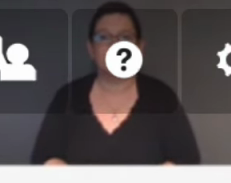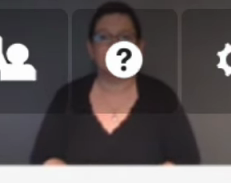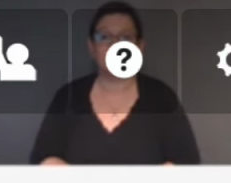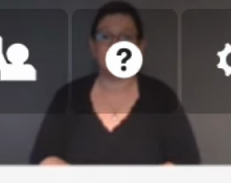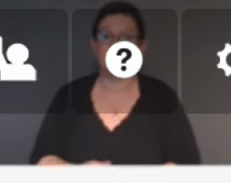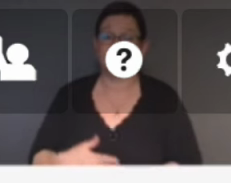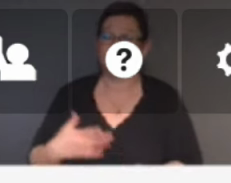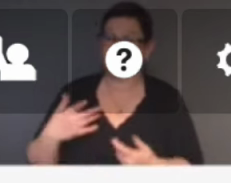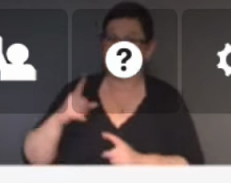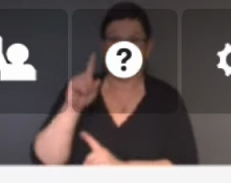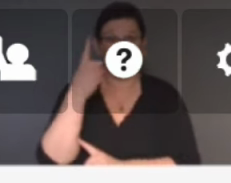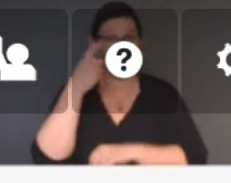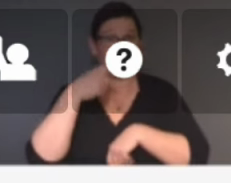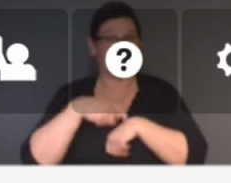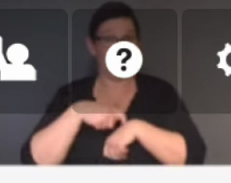2010.